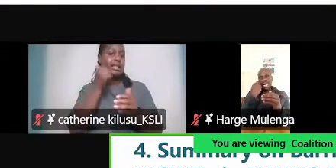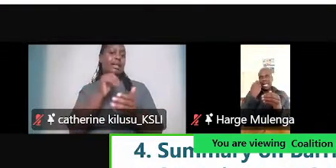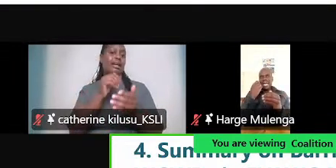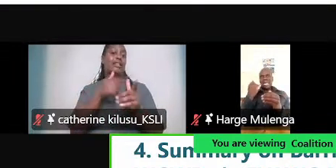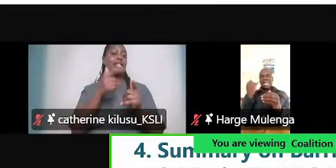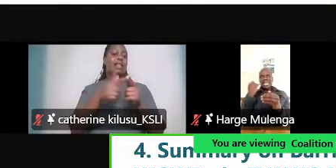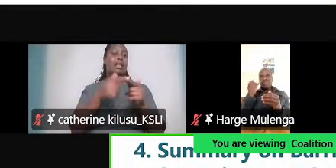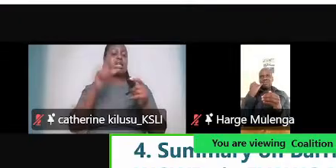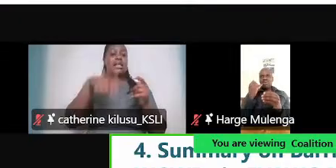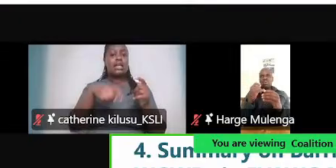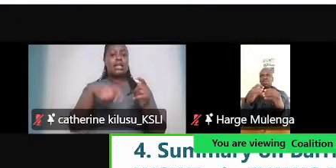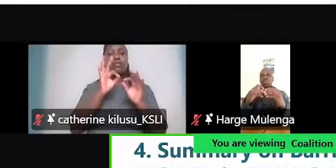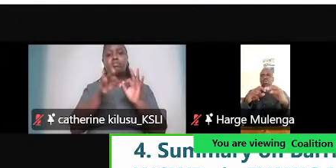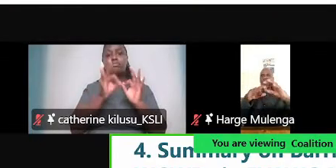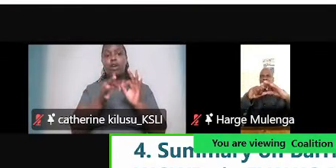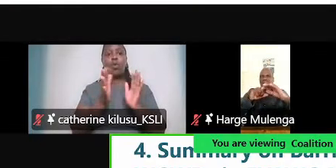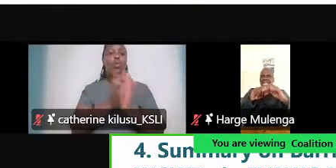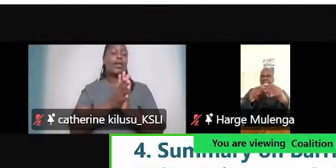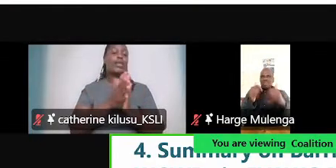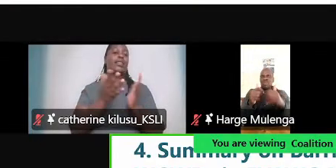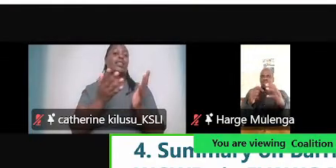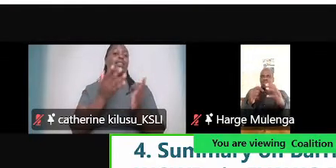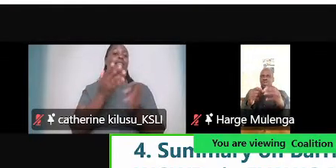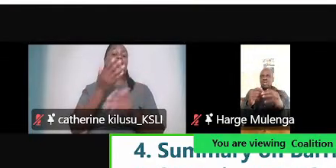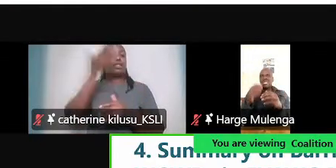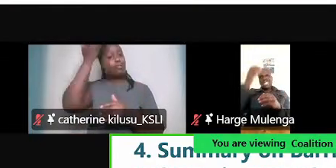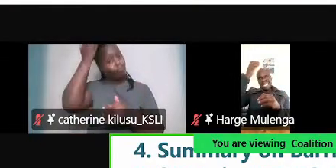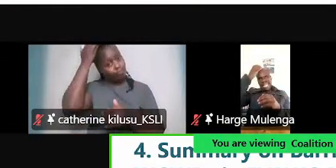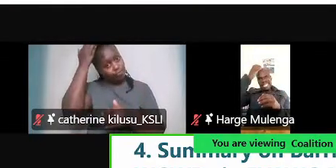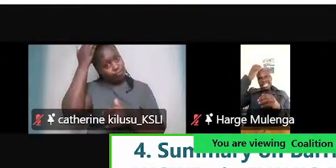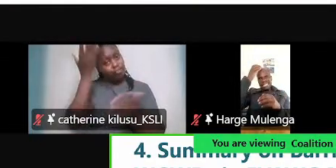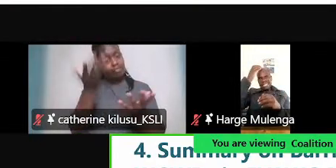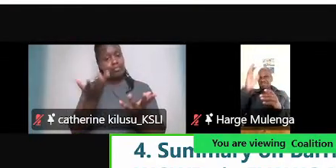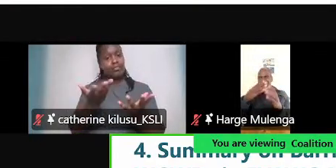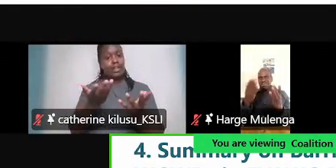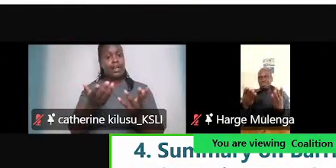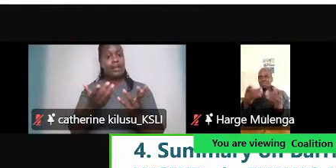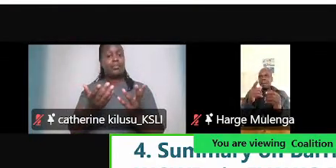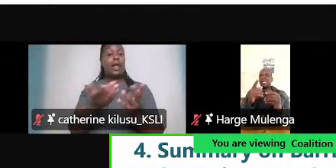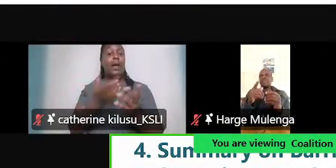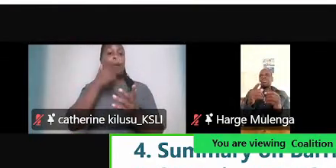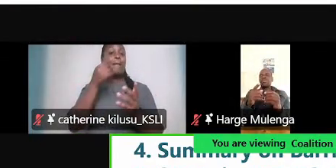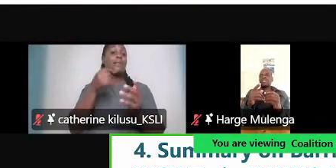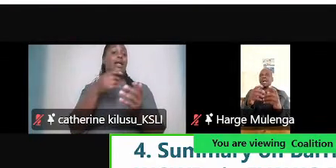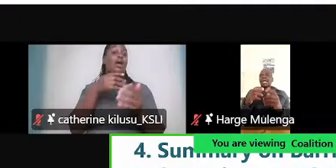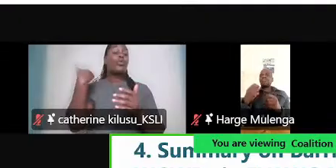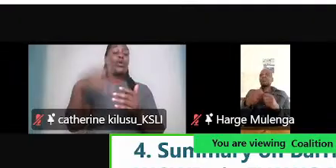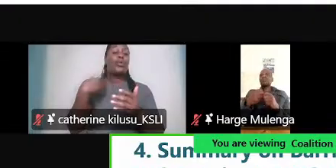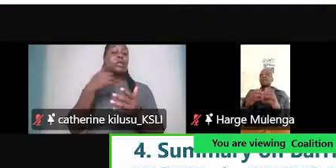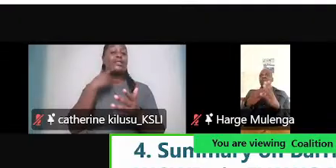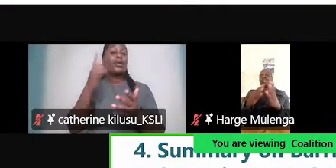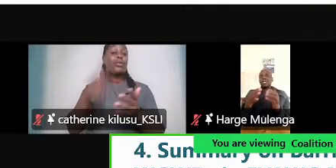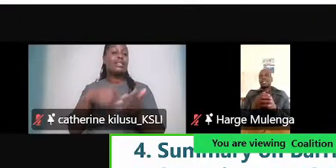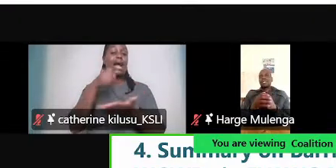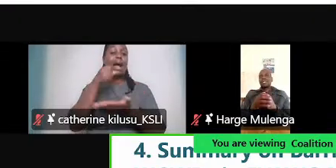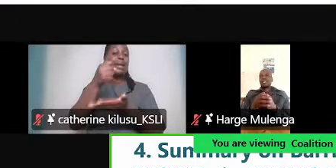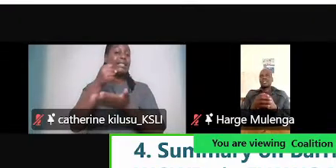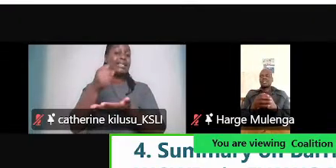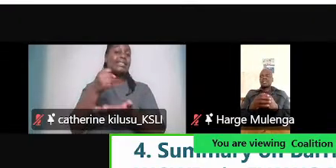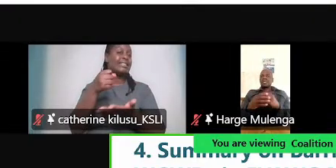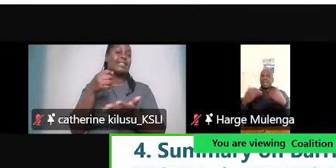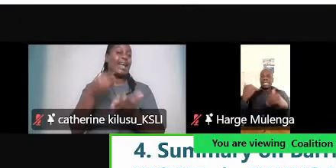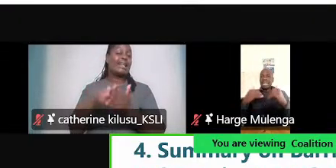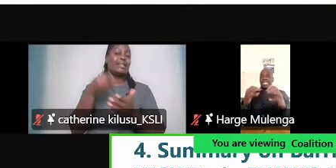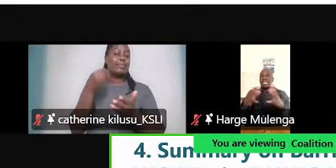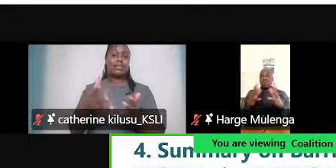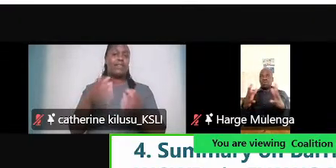with the committees, and the people say their budget is expensive because involving them it means getting another extra hand, another extra person,